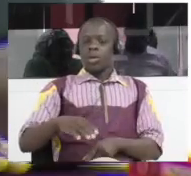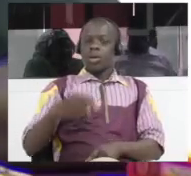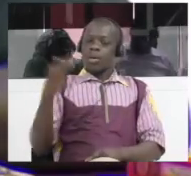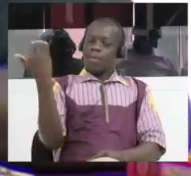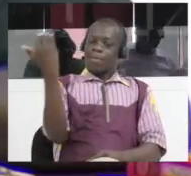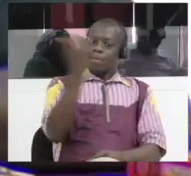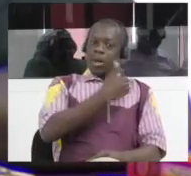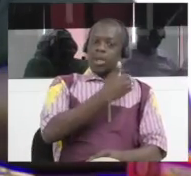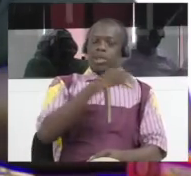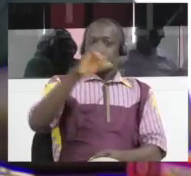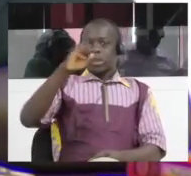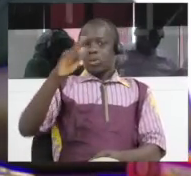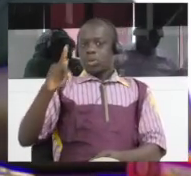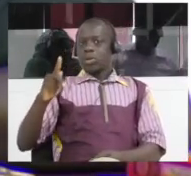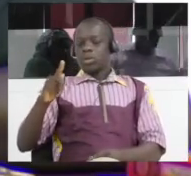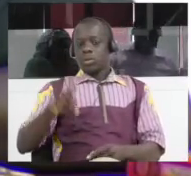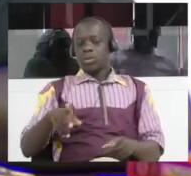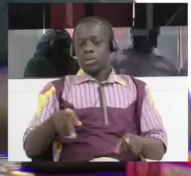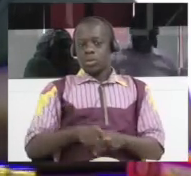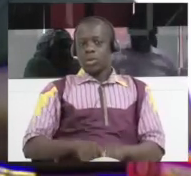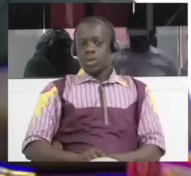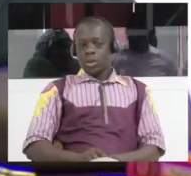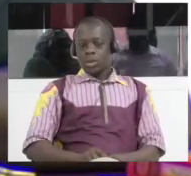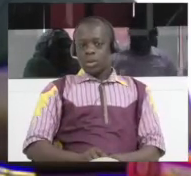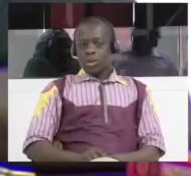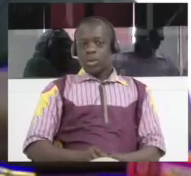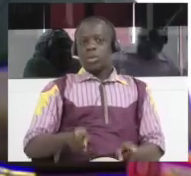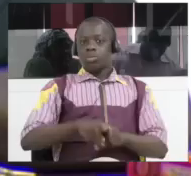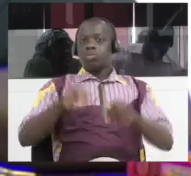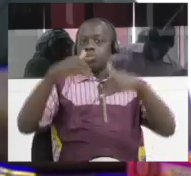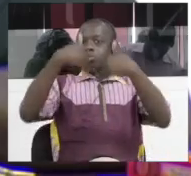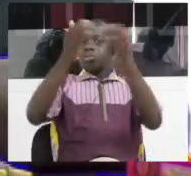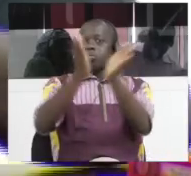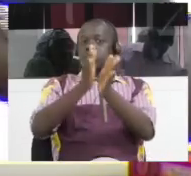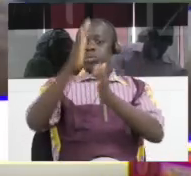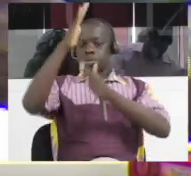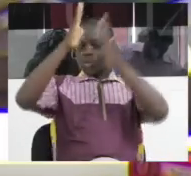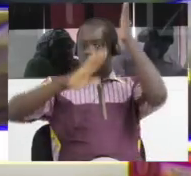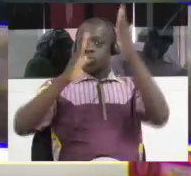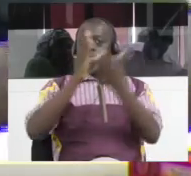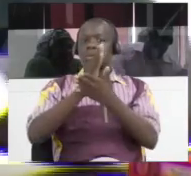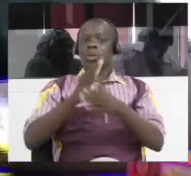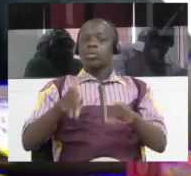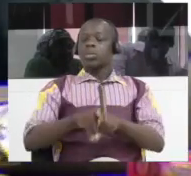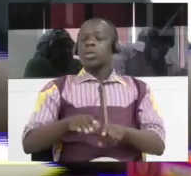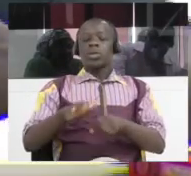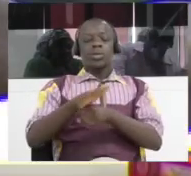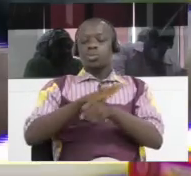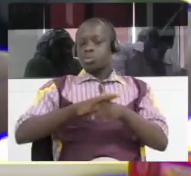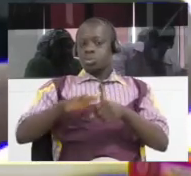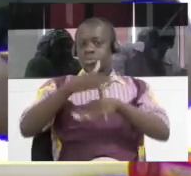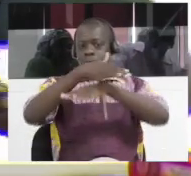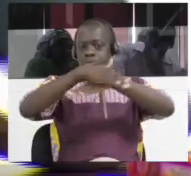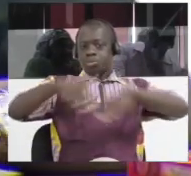various points to head back to Serekunda. And then, you know, the group of soldiers that we encountered